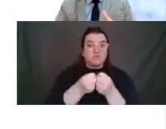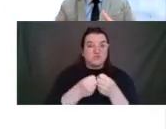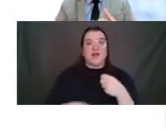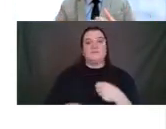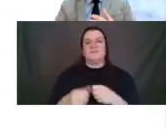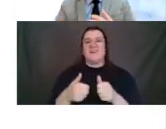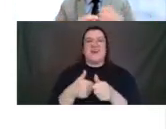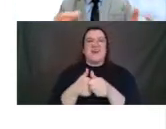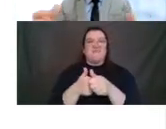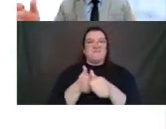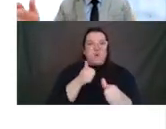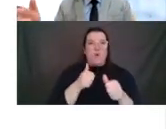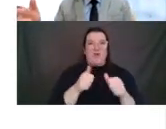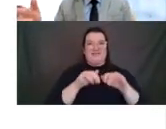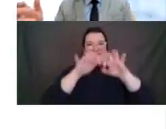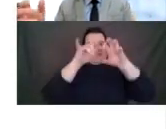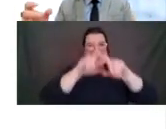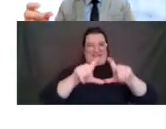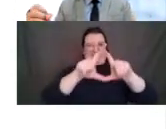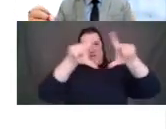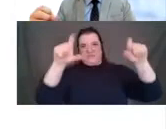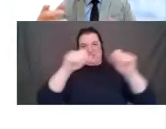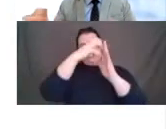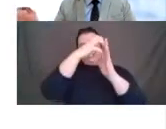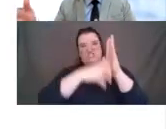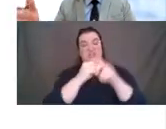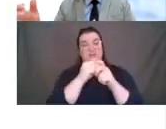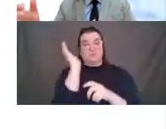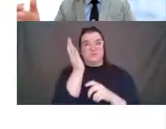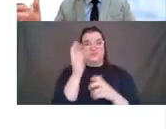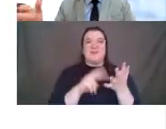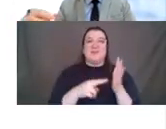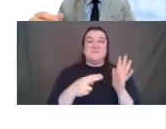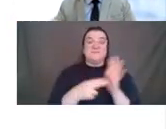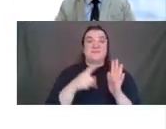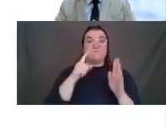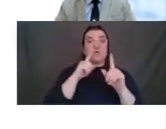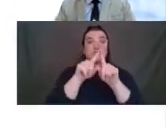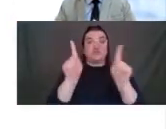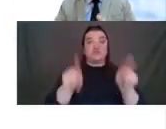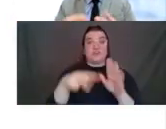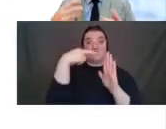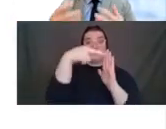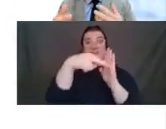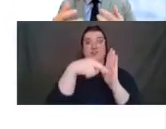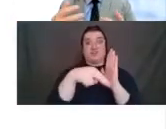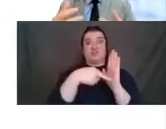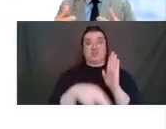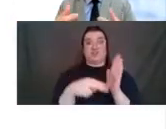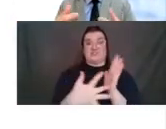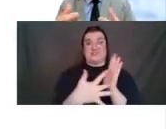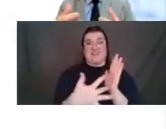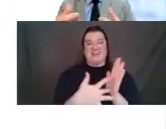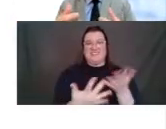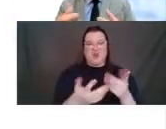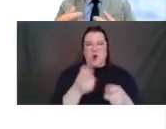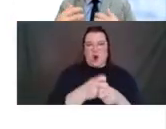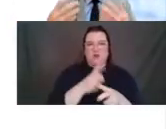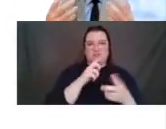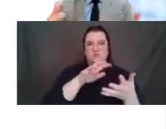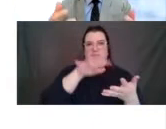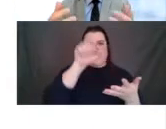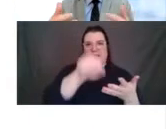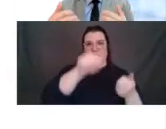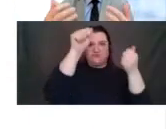slide presentations, which may make it difficult to for screen readers to capture all of those things. When we're providing one-on-one interactions